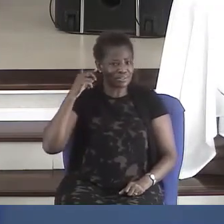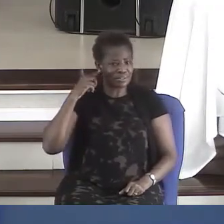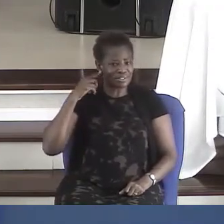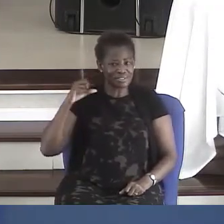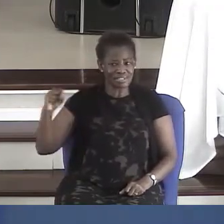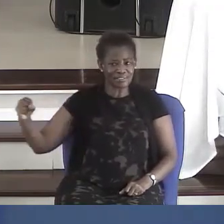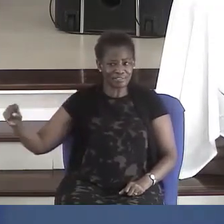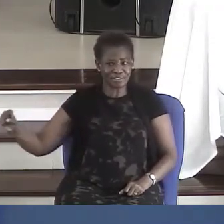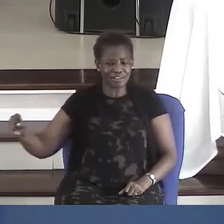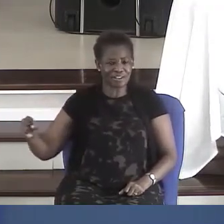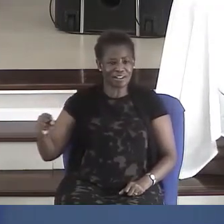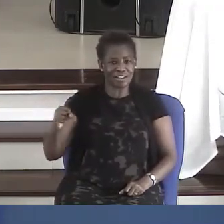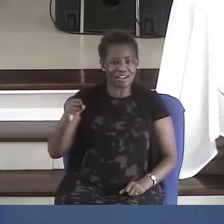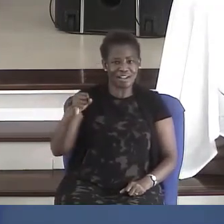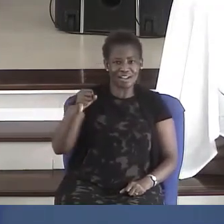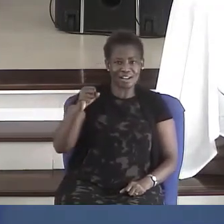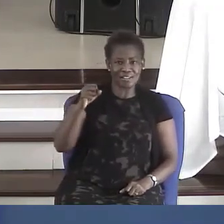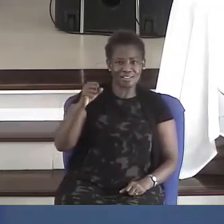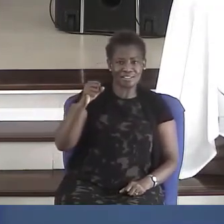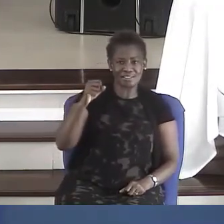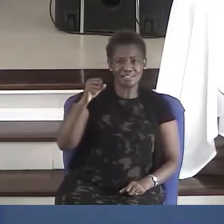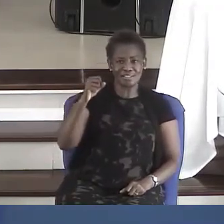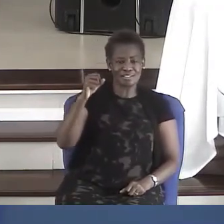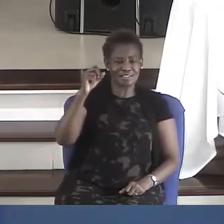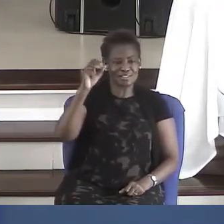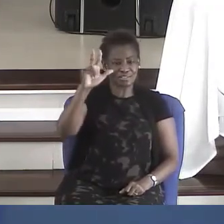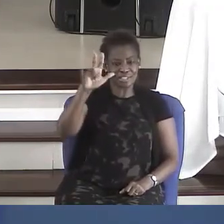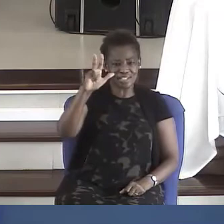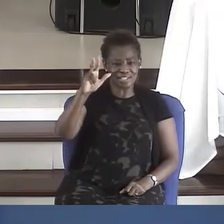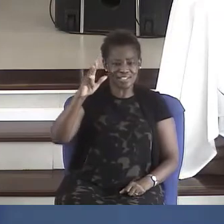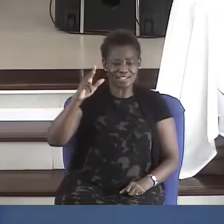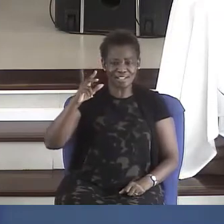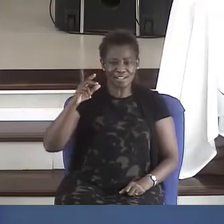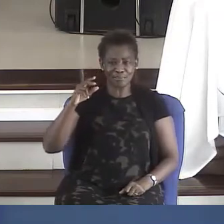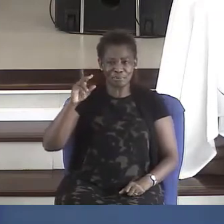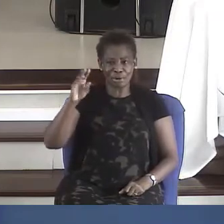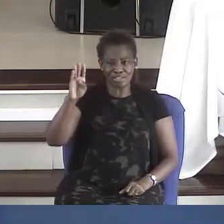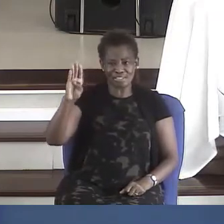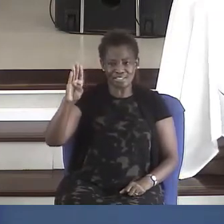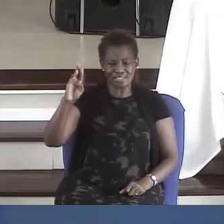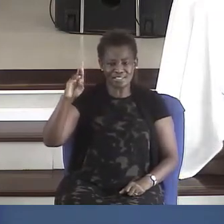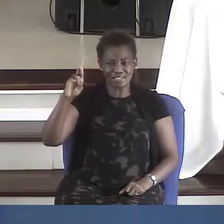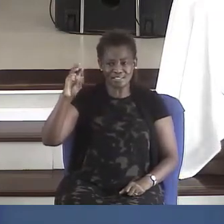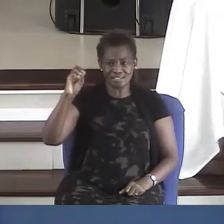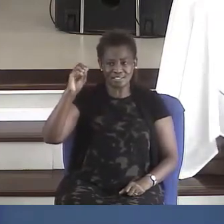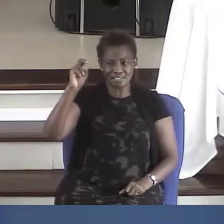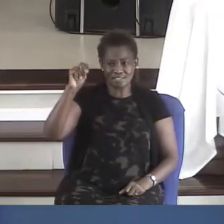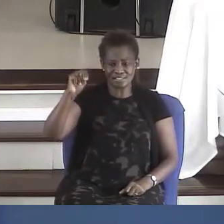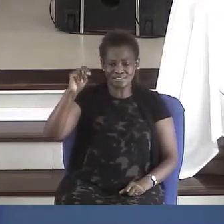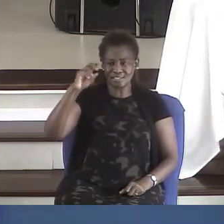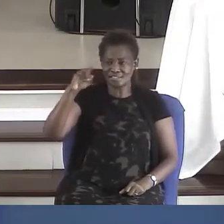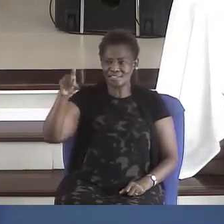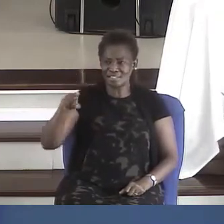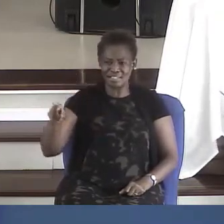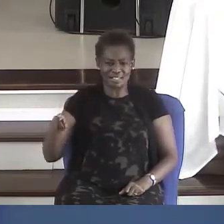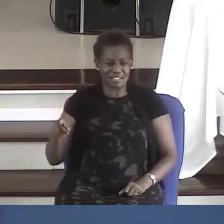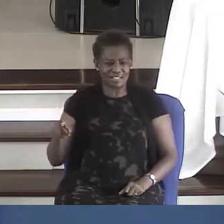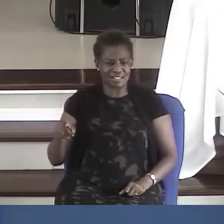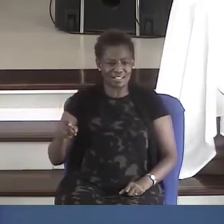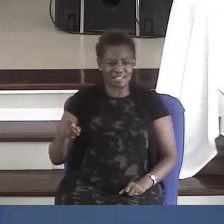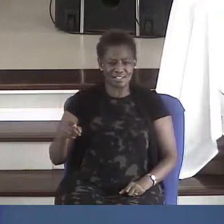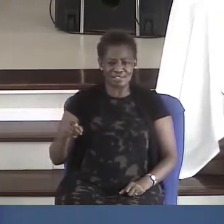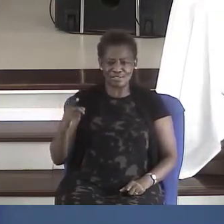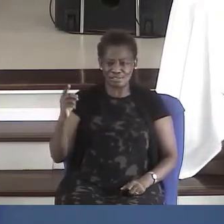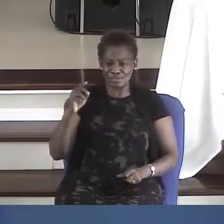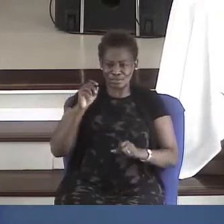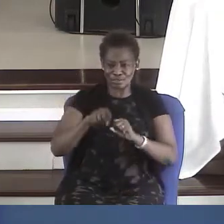their own private, take their own car and reach home. But this race is not about number one, you know. Pastor said it's about